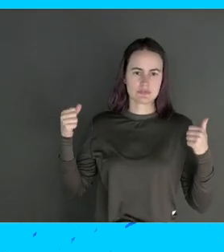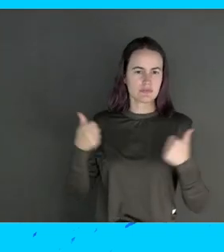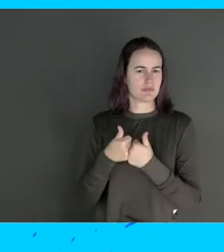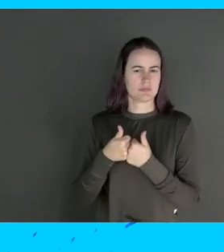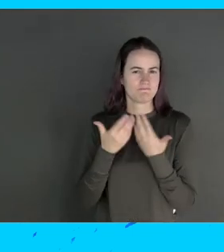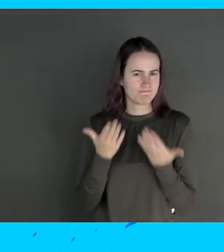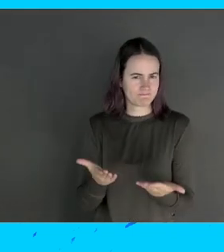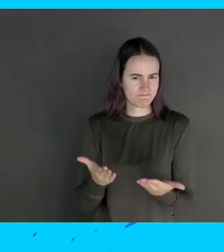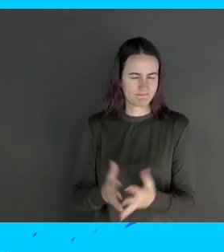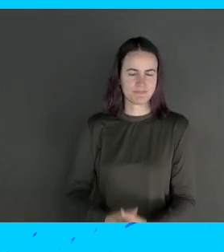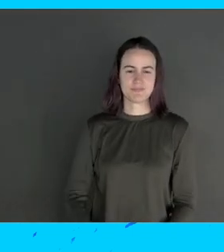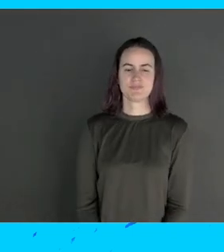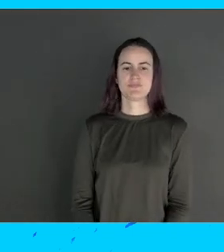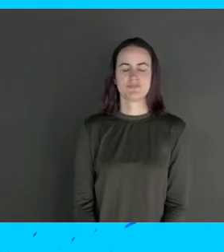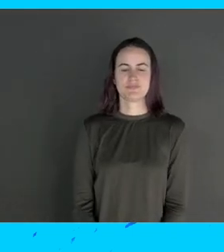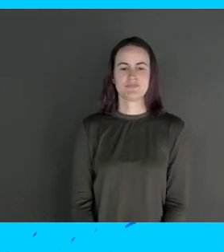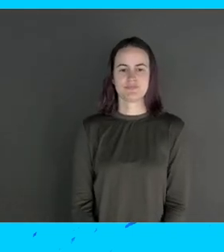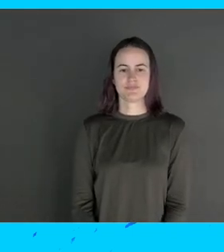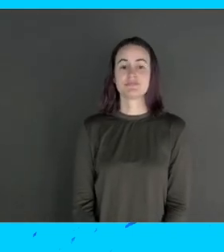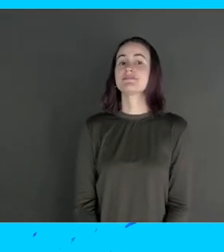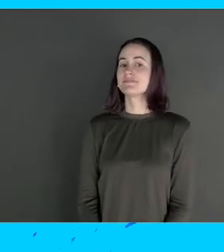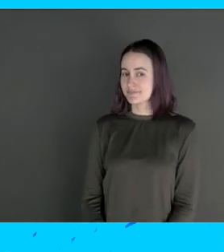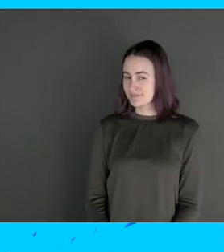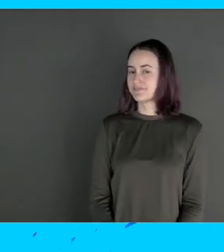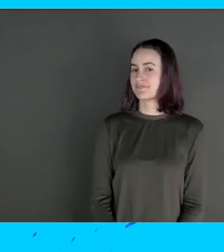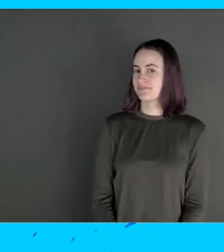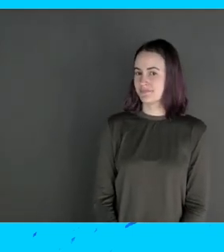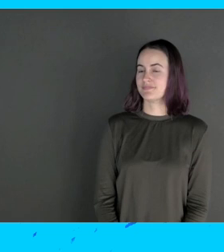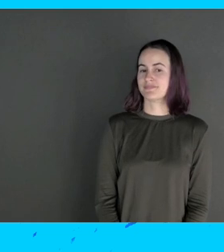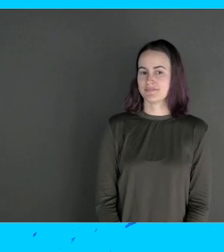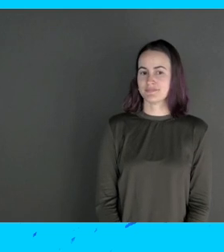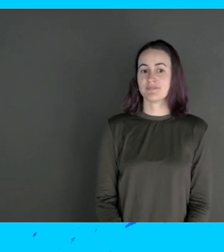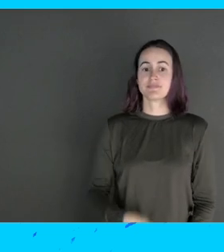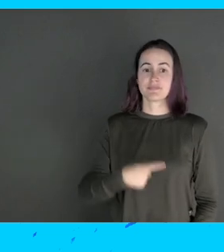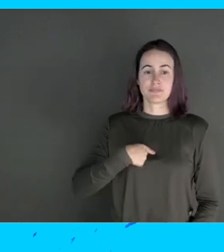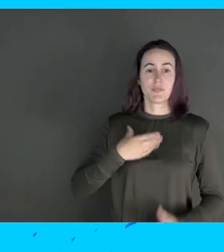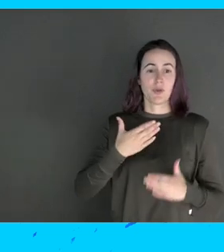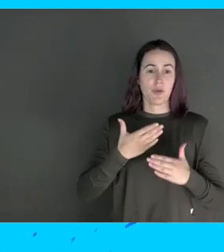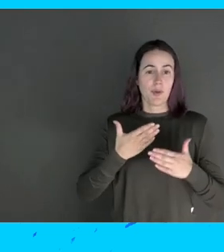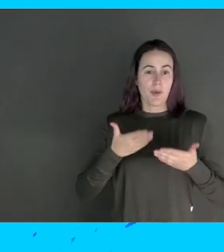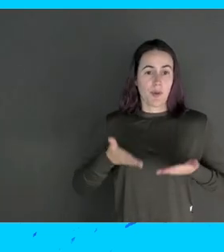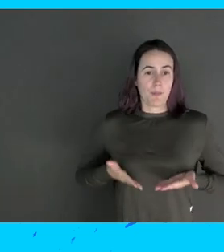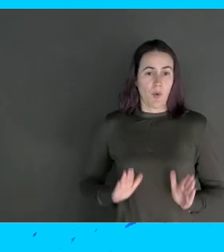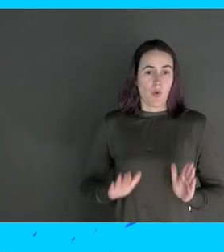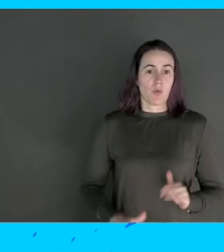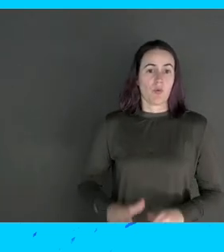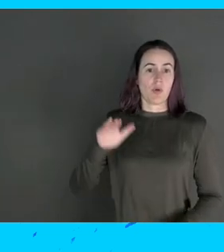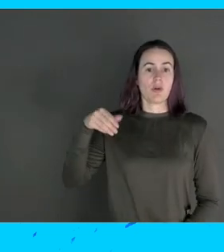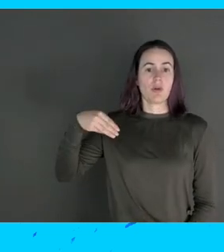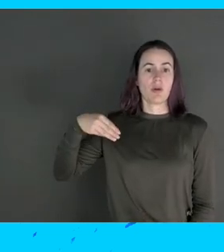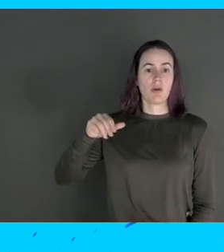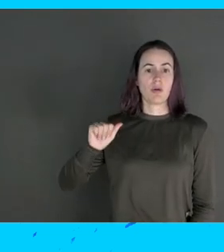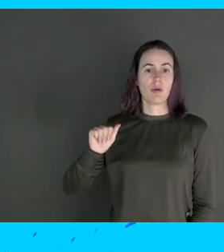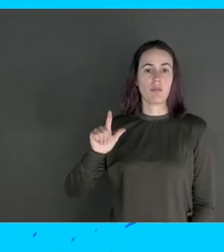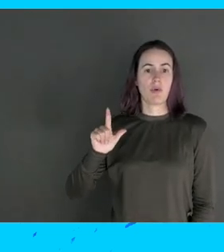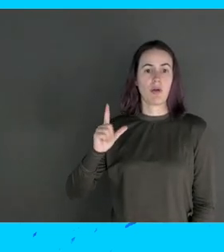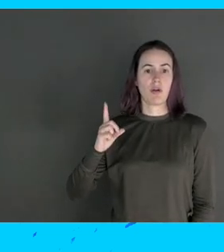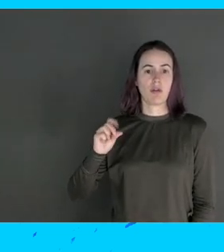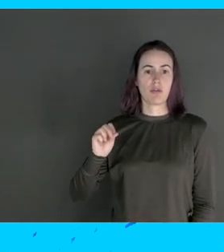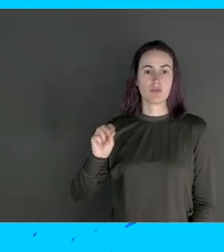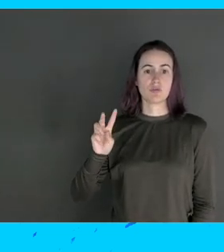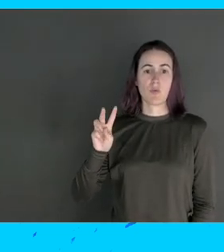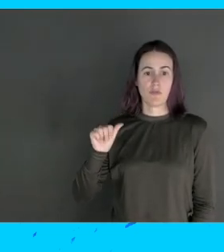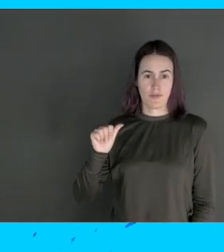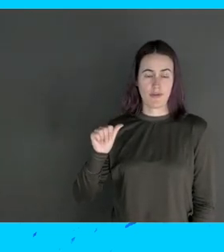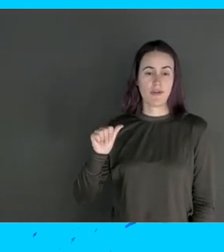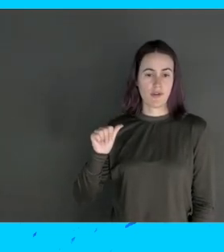Yeah, so as I mentioned, I was born and raised in Moldova, and I think Moldova is very similar to, in